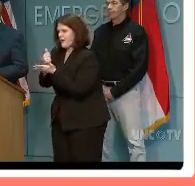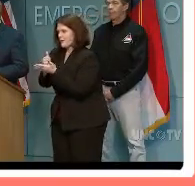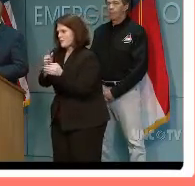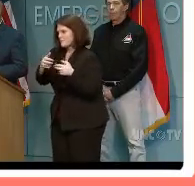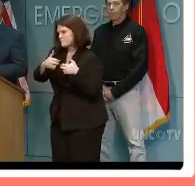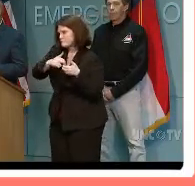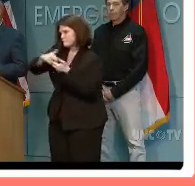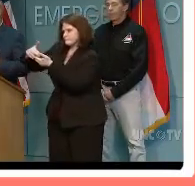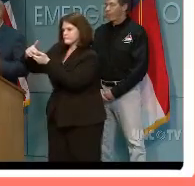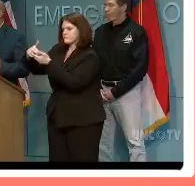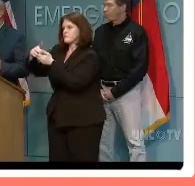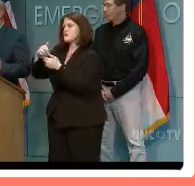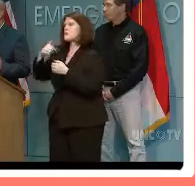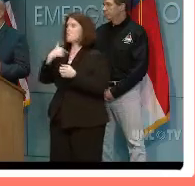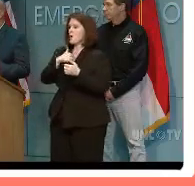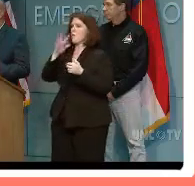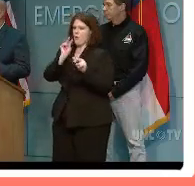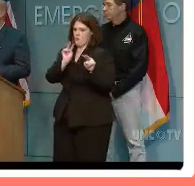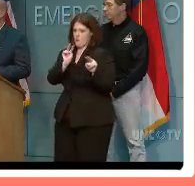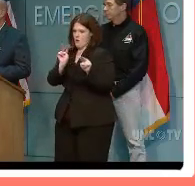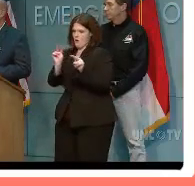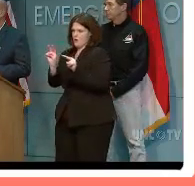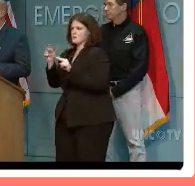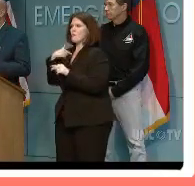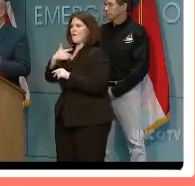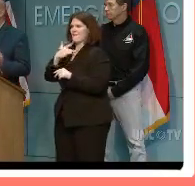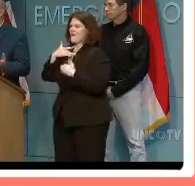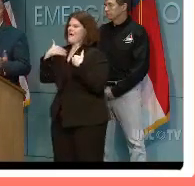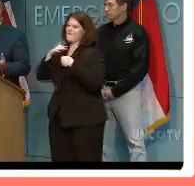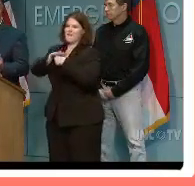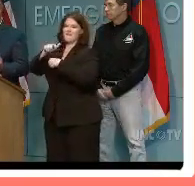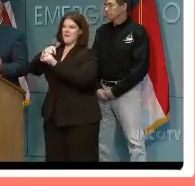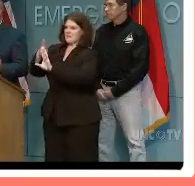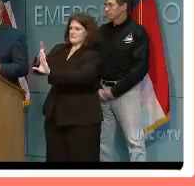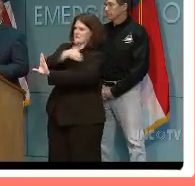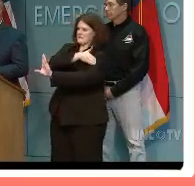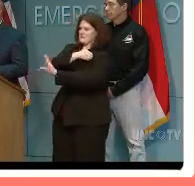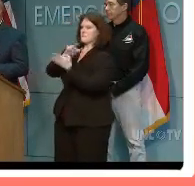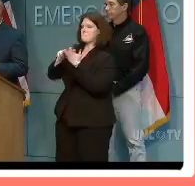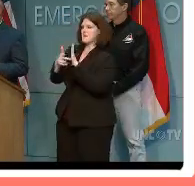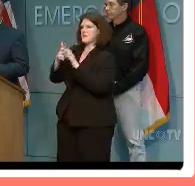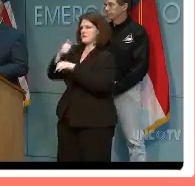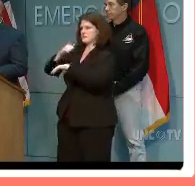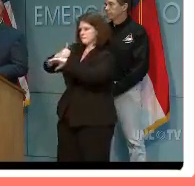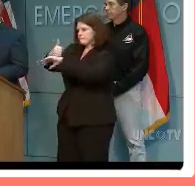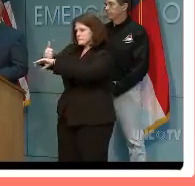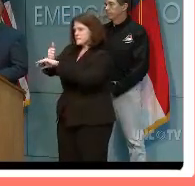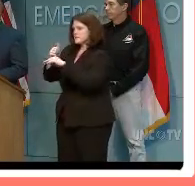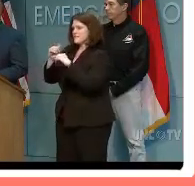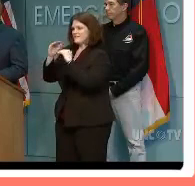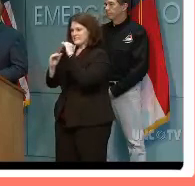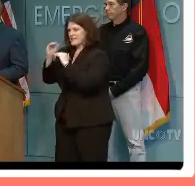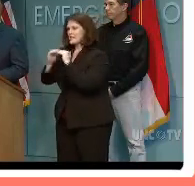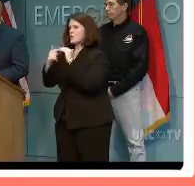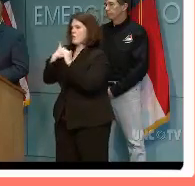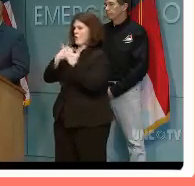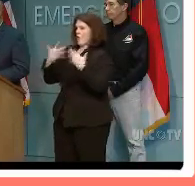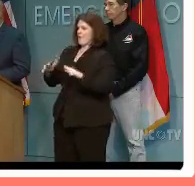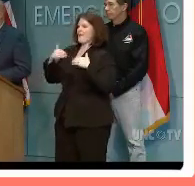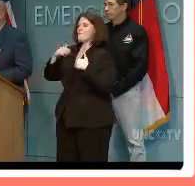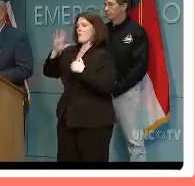to continue to monitor, but we believe with this kind of lead time, our existing facilities and infrastructure will support